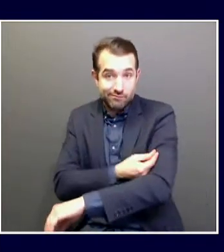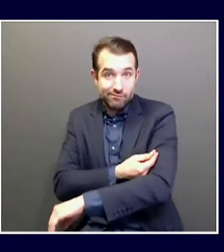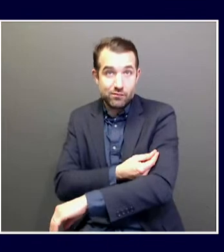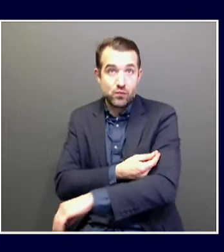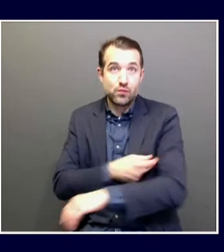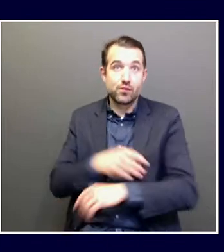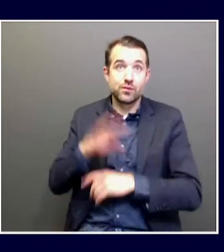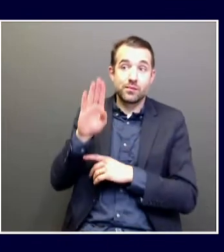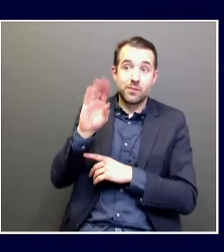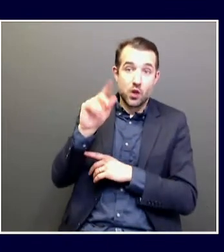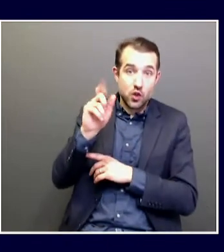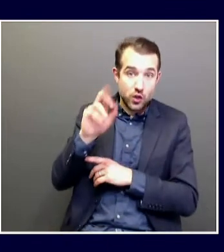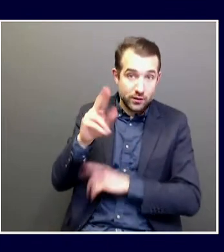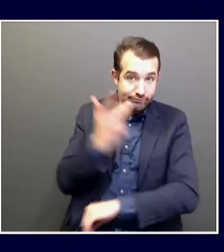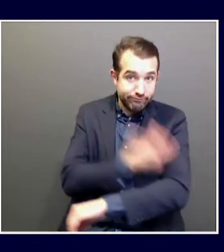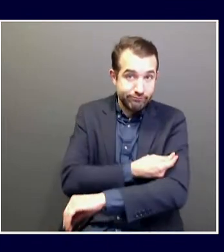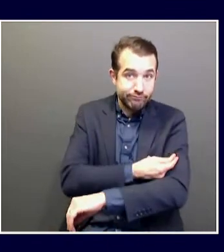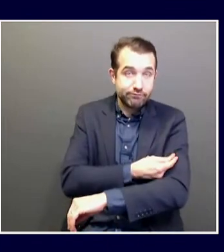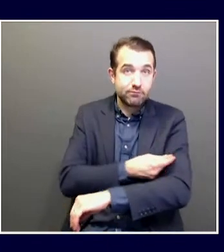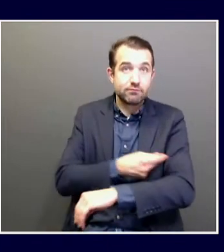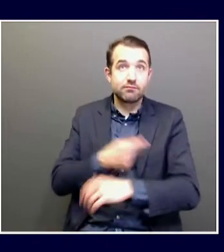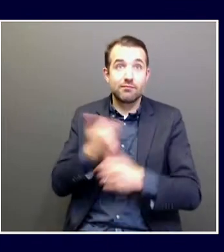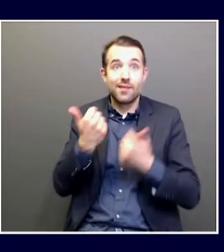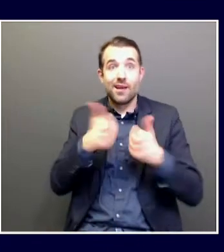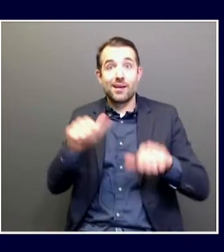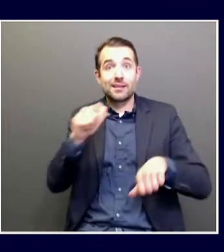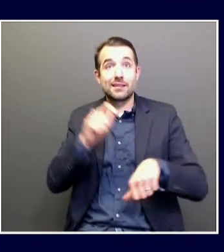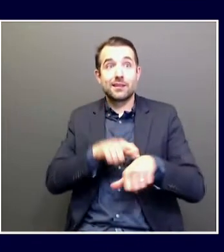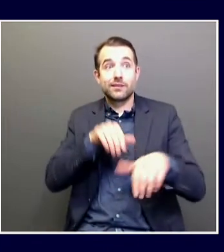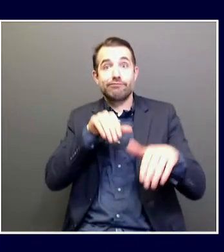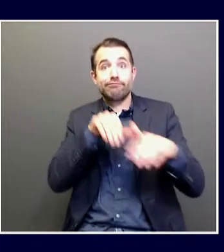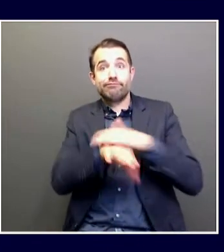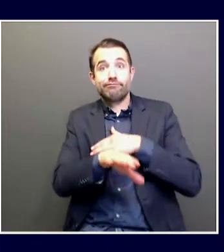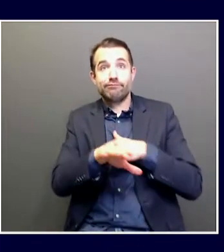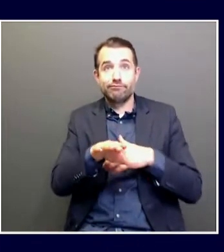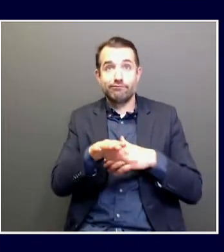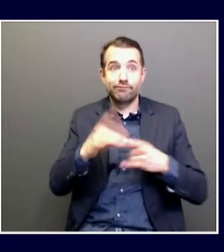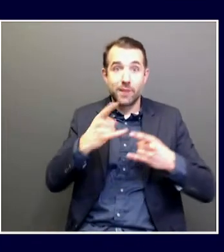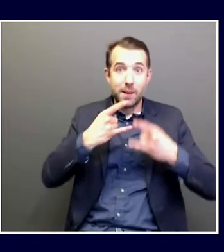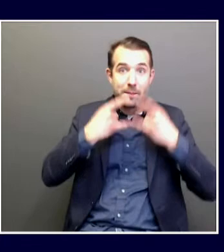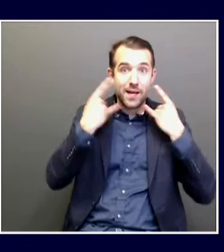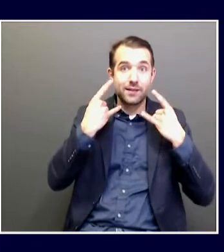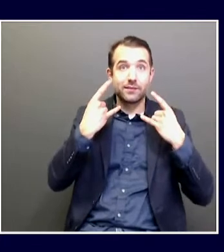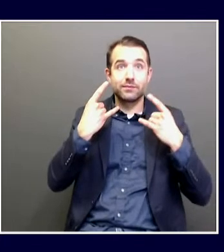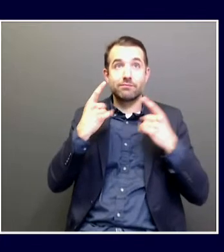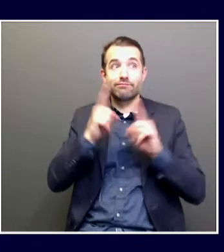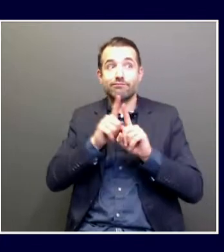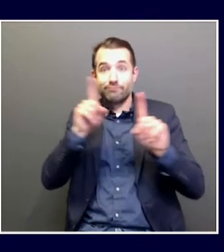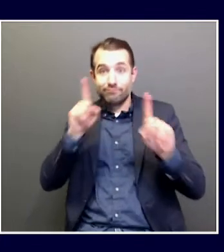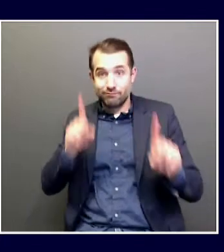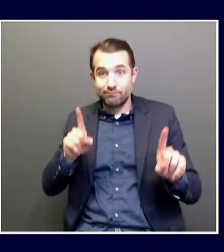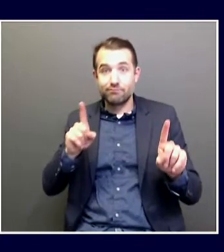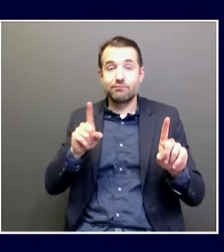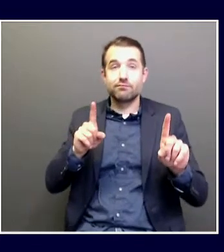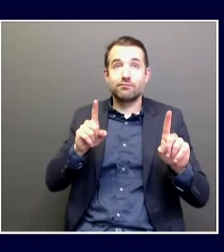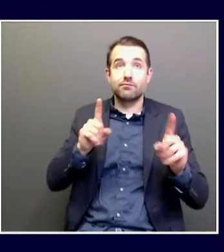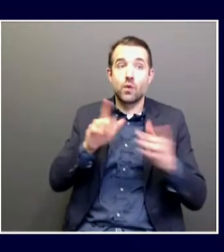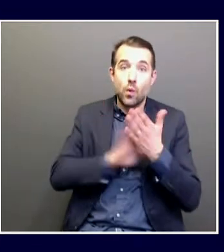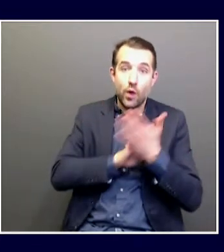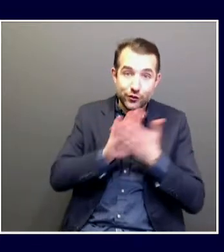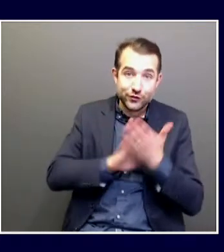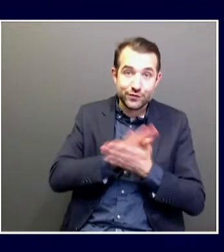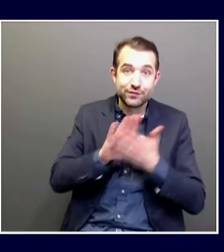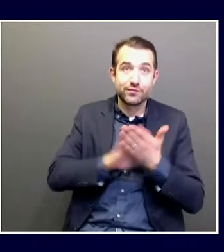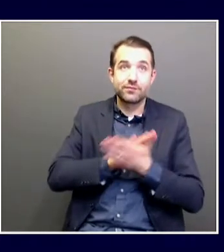wearing a mask anytime you're in an indoor public setting, as well as maintaining distance and improving ventilation